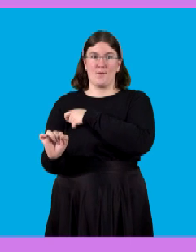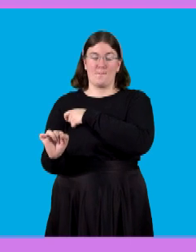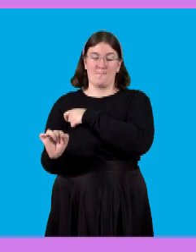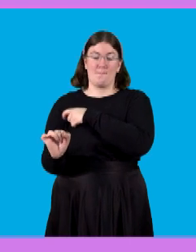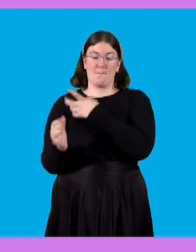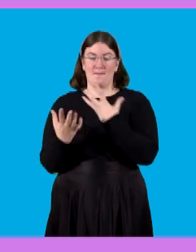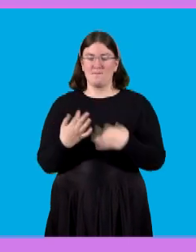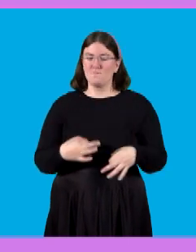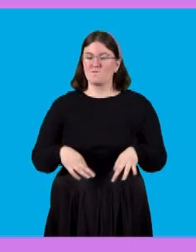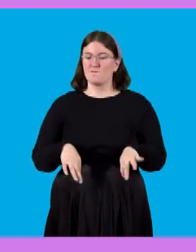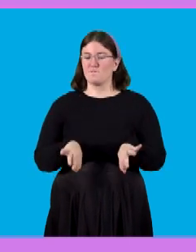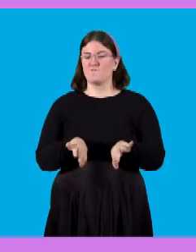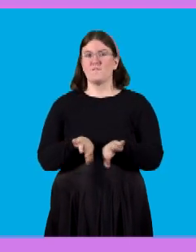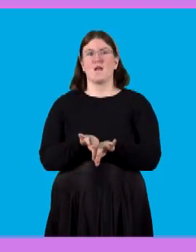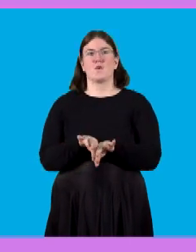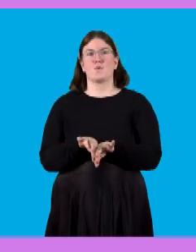in relation